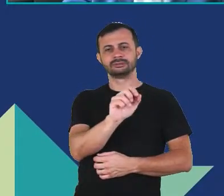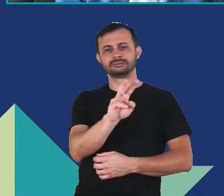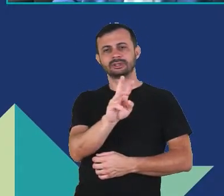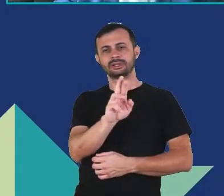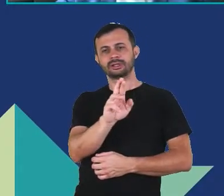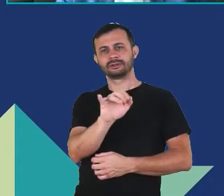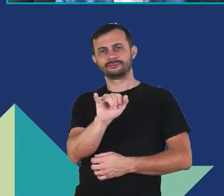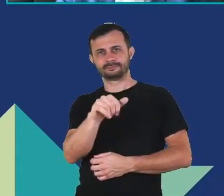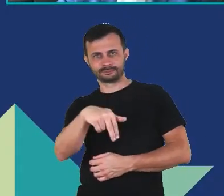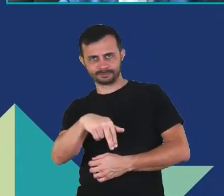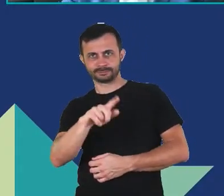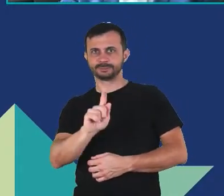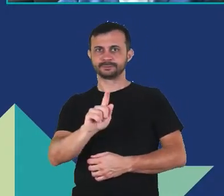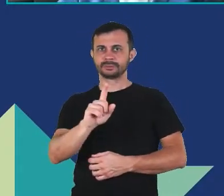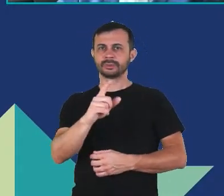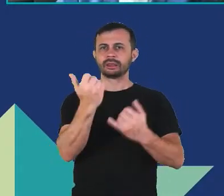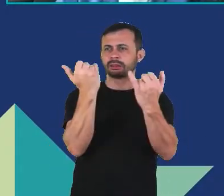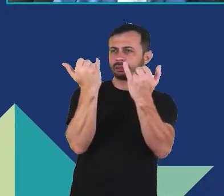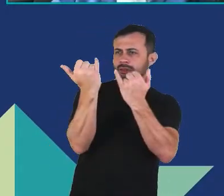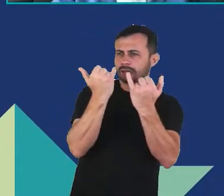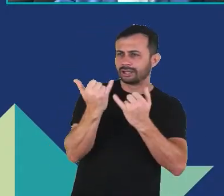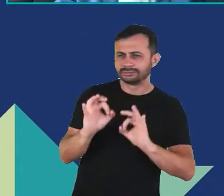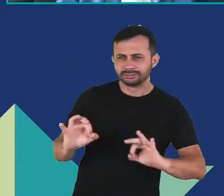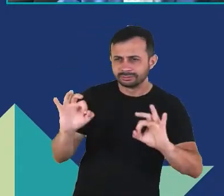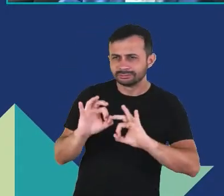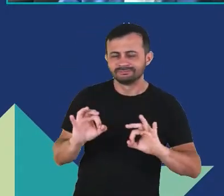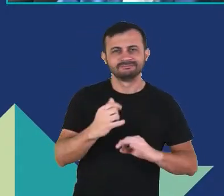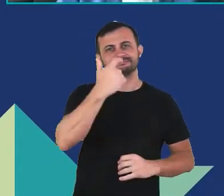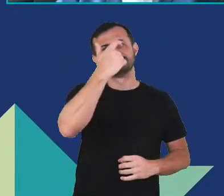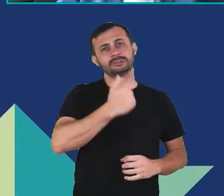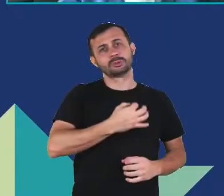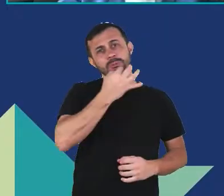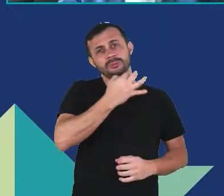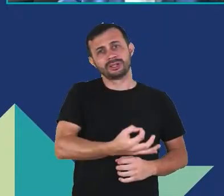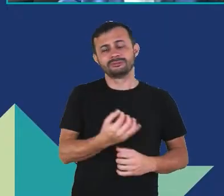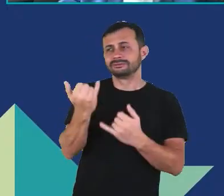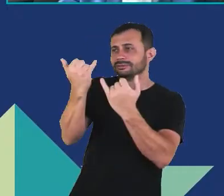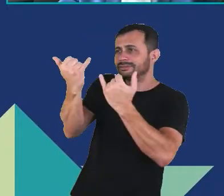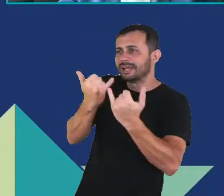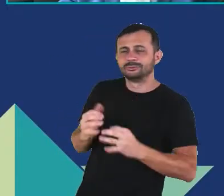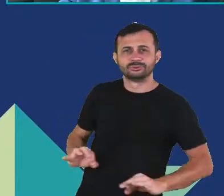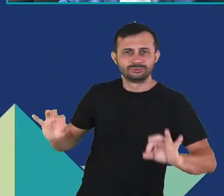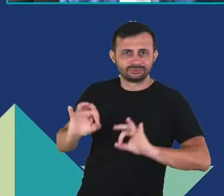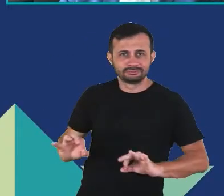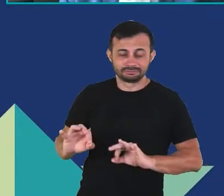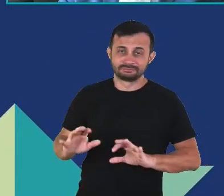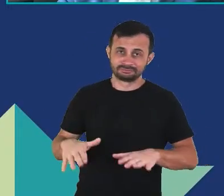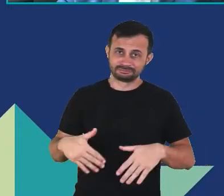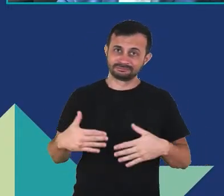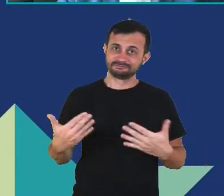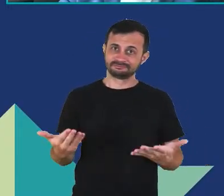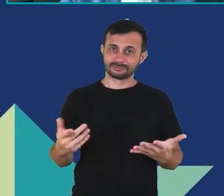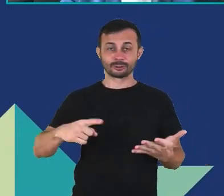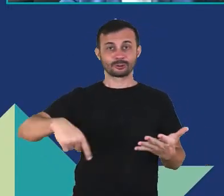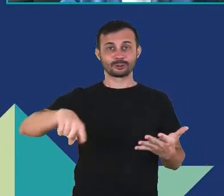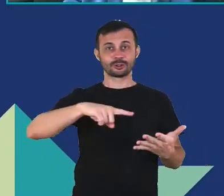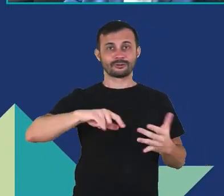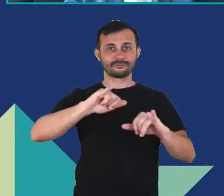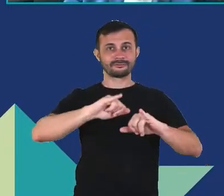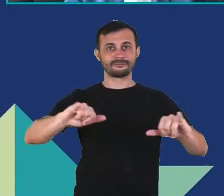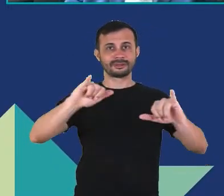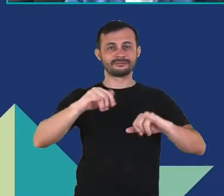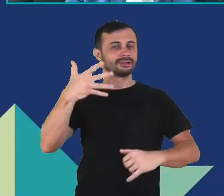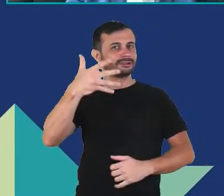person with an opinion. So but we're going to talk today about data and